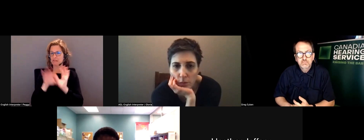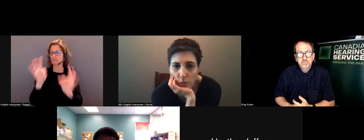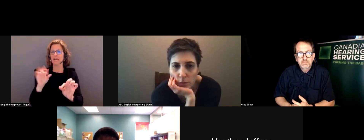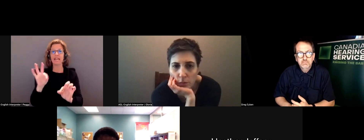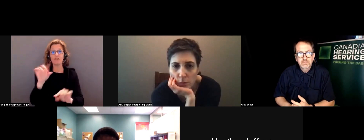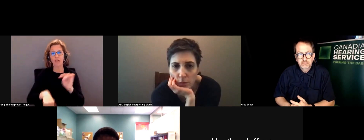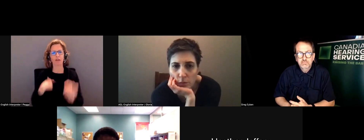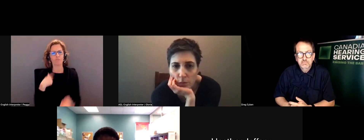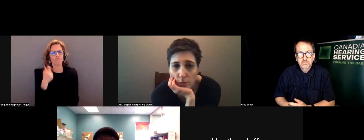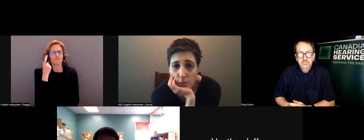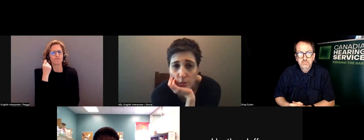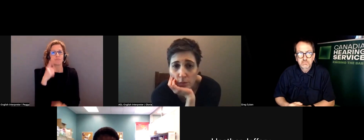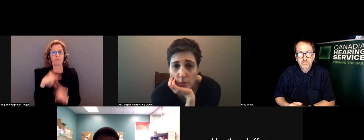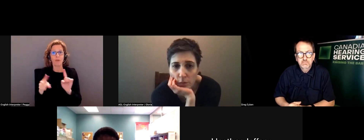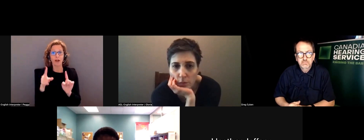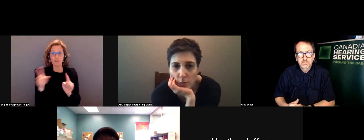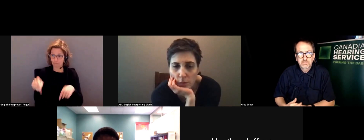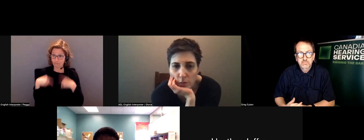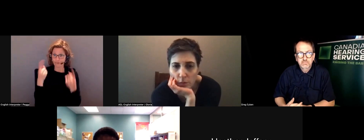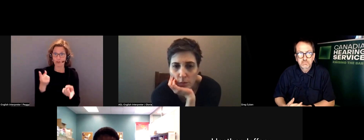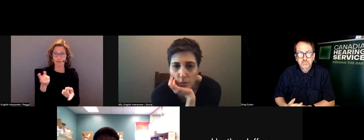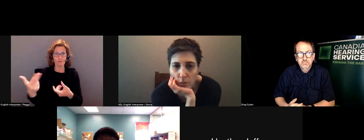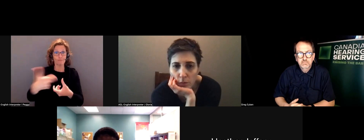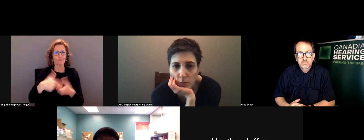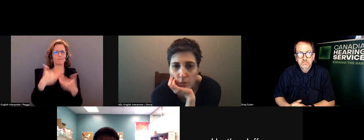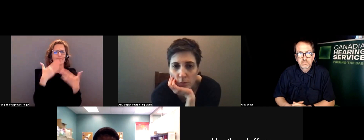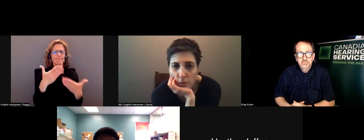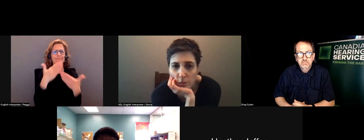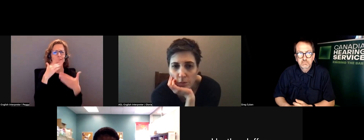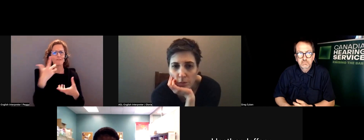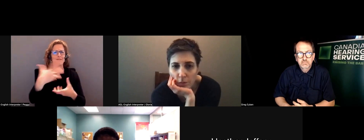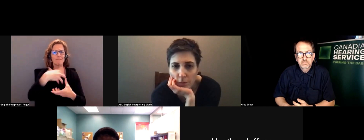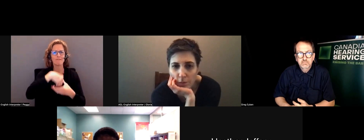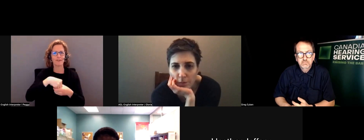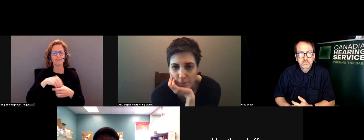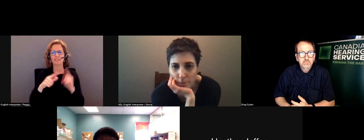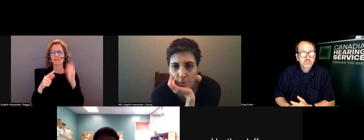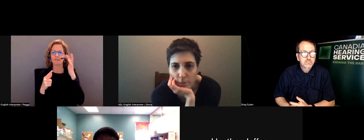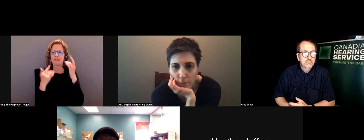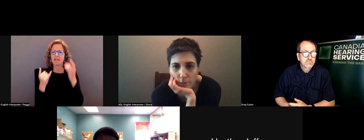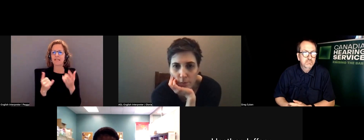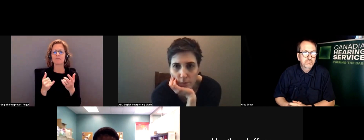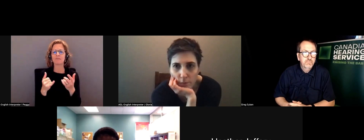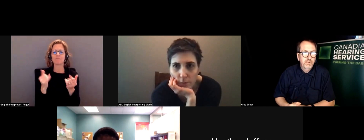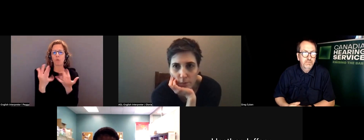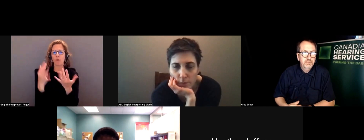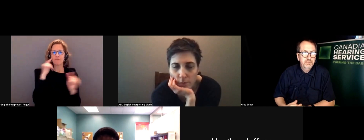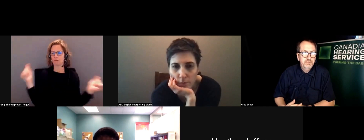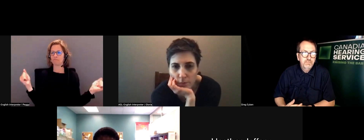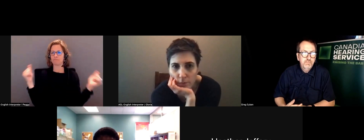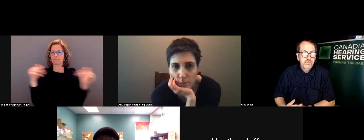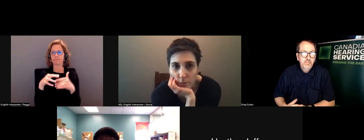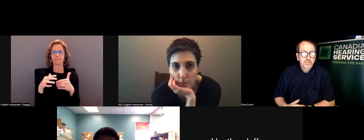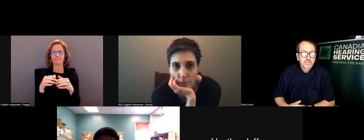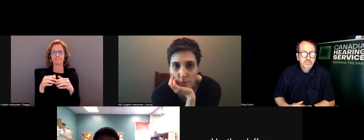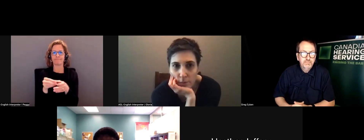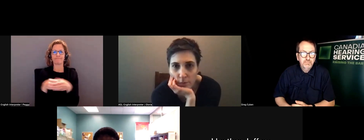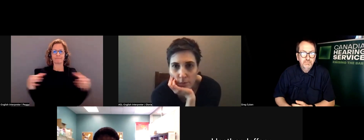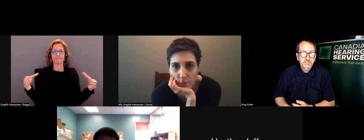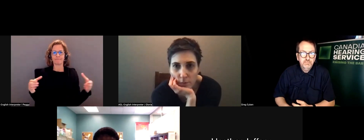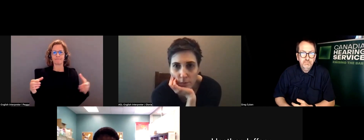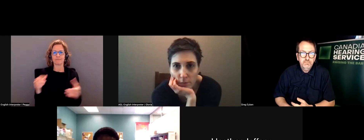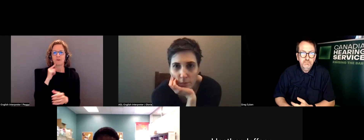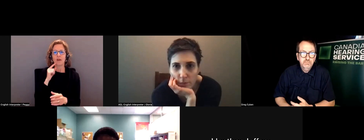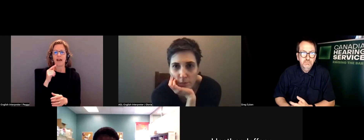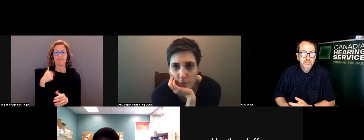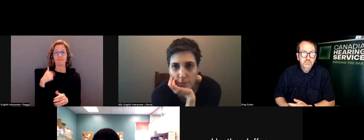thank you for your participation. Okay. So it's going to take a few more seconds before the rest of the group comes back. 22 seconds